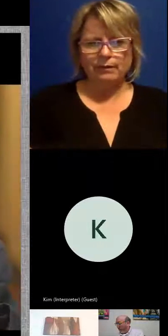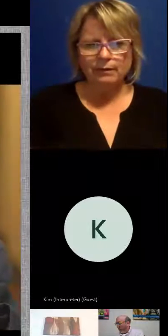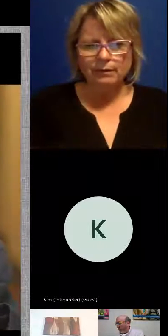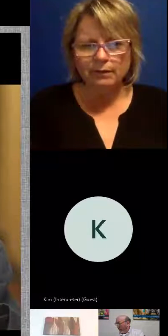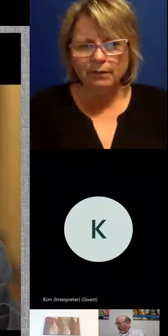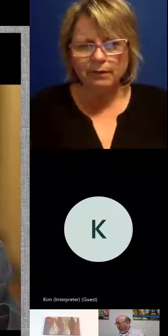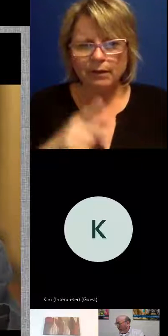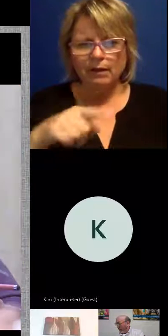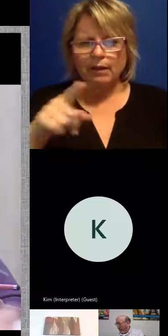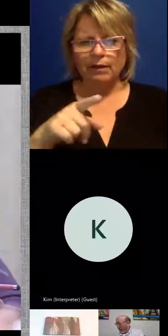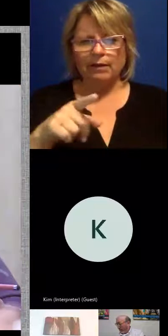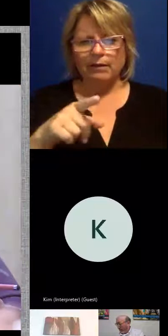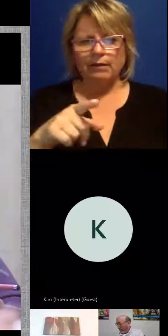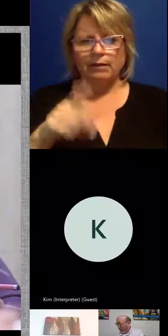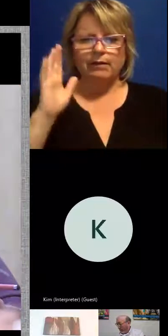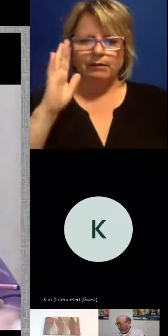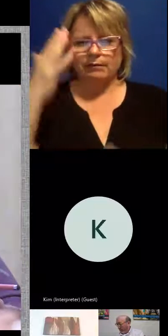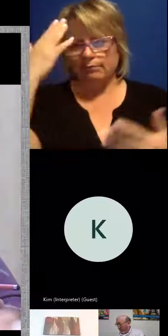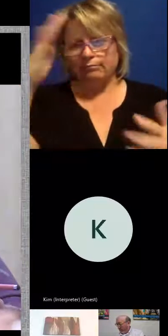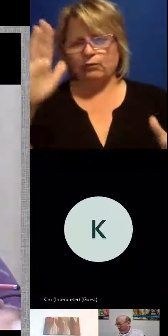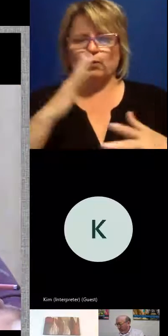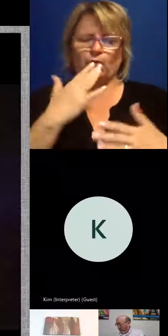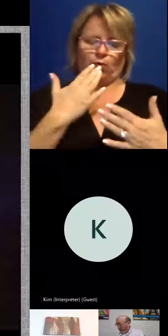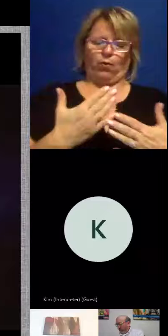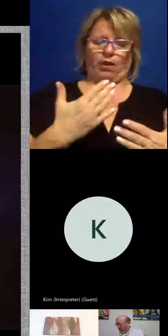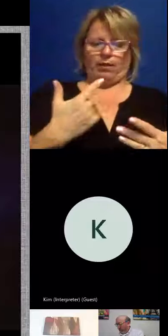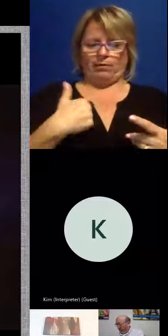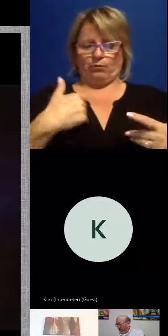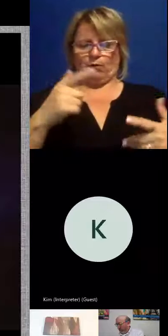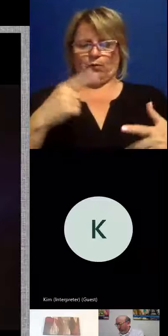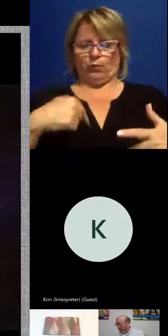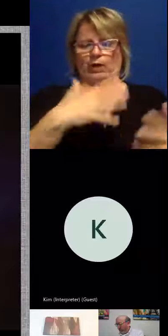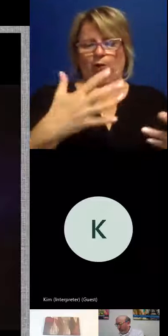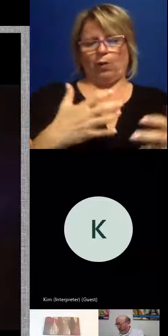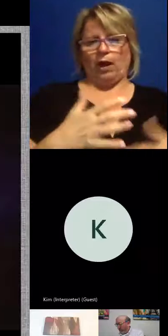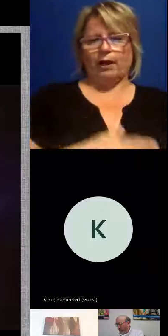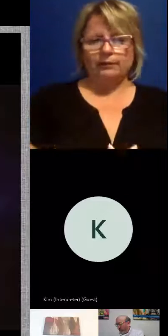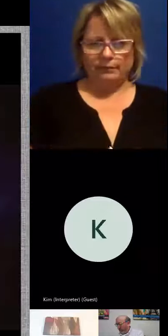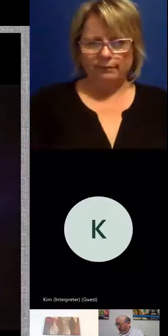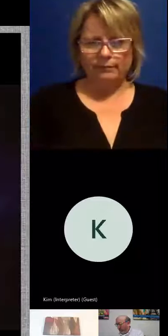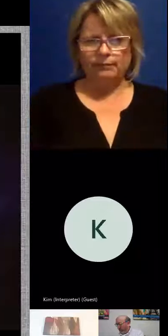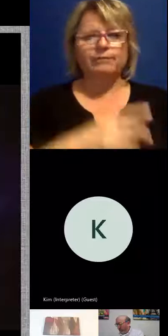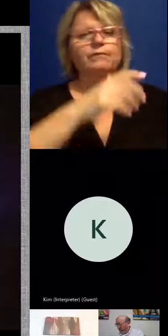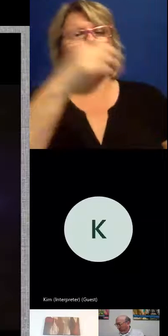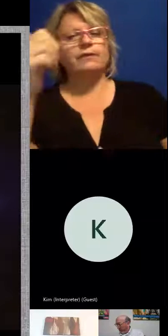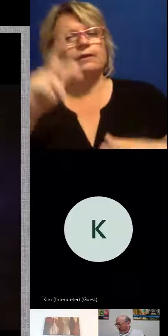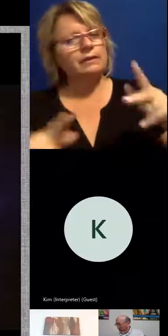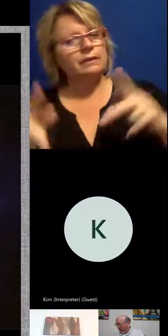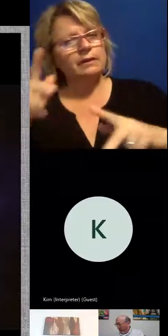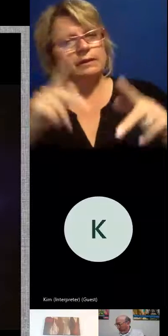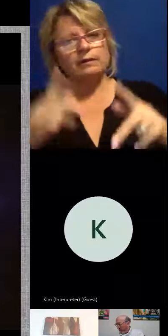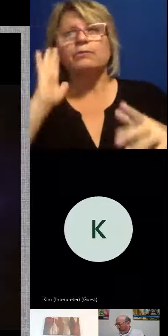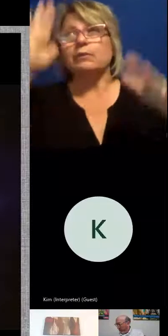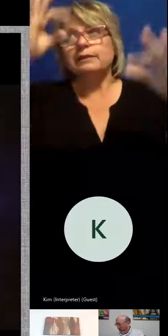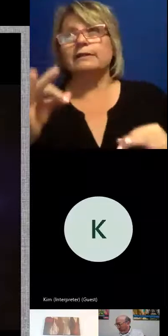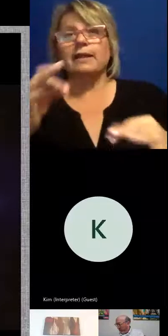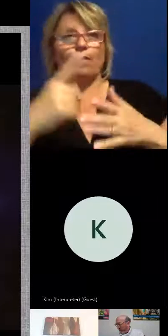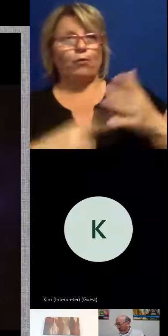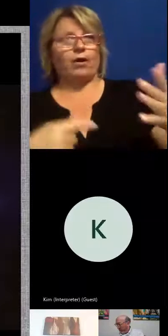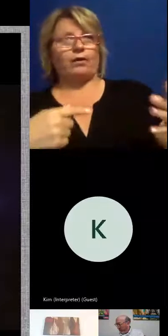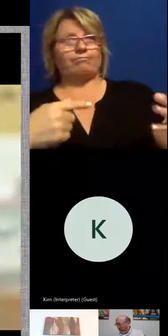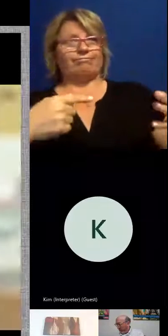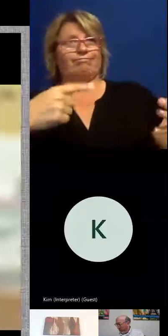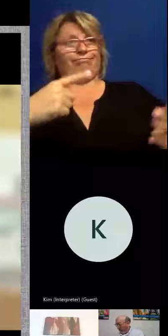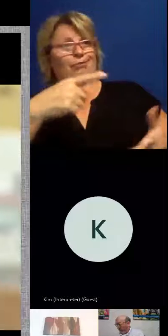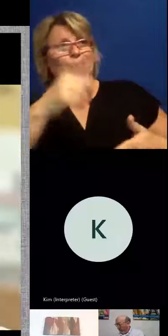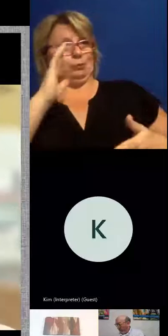don't know as well as we do what we want and need. Other people will decide what you will